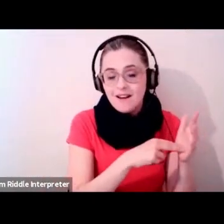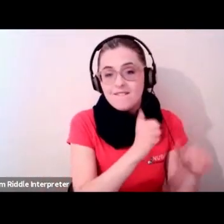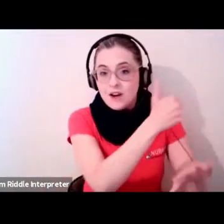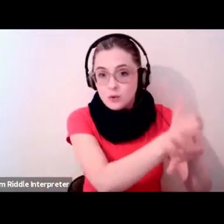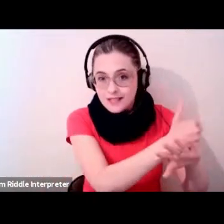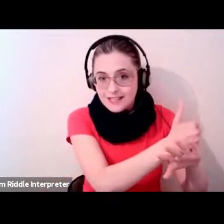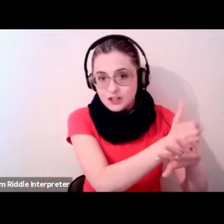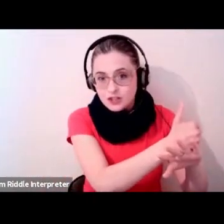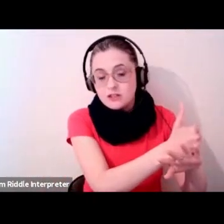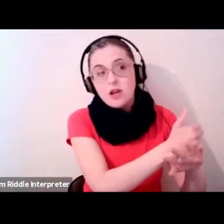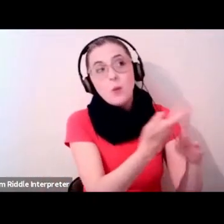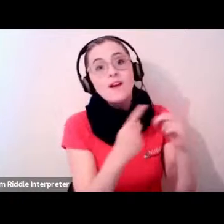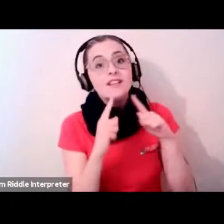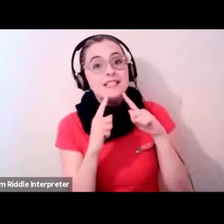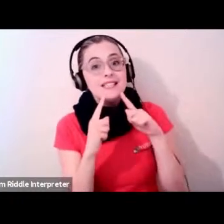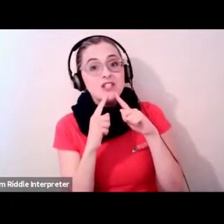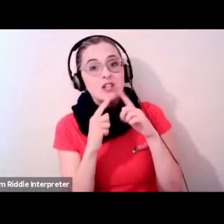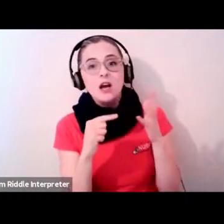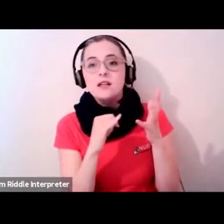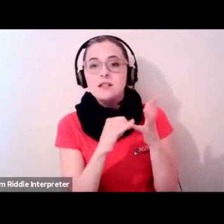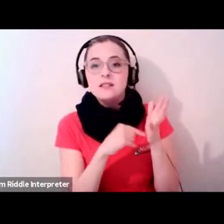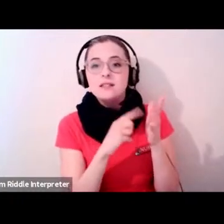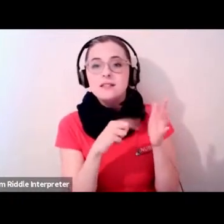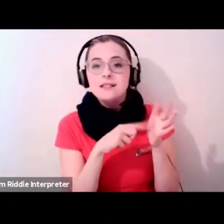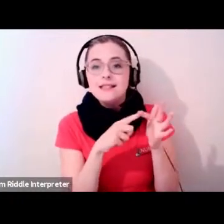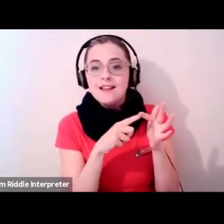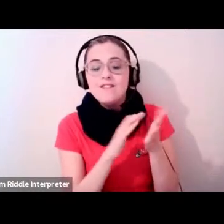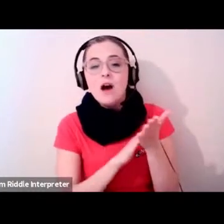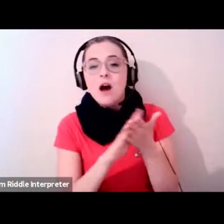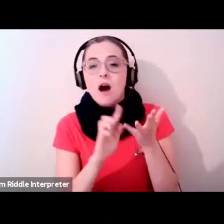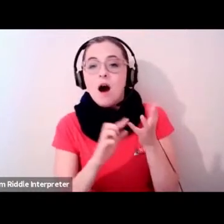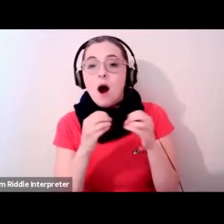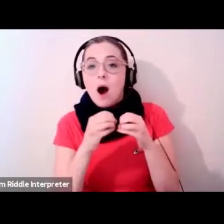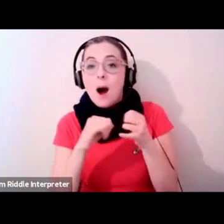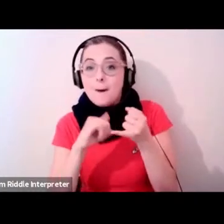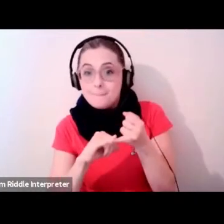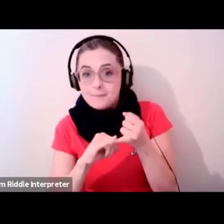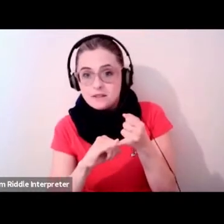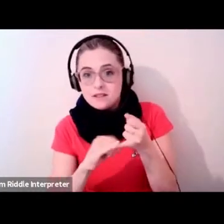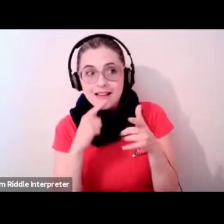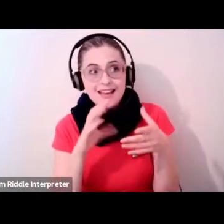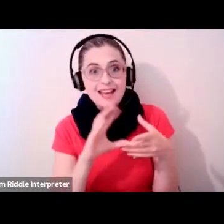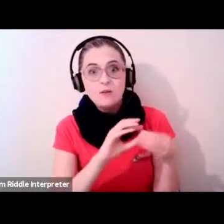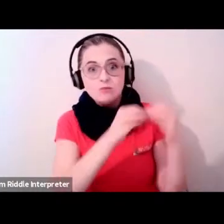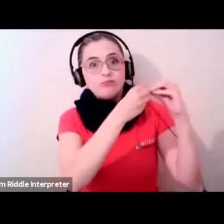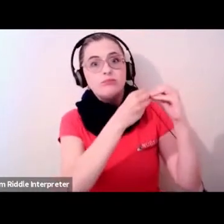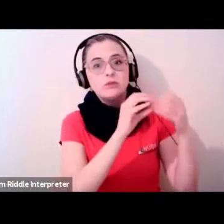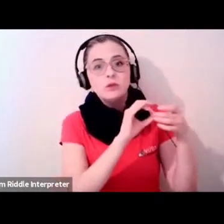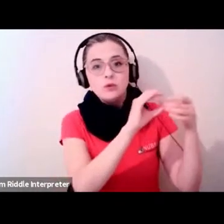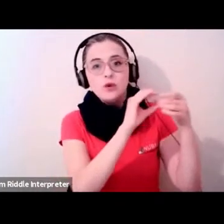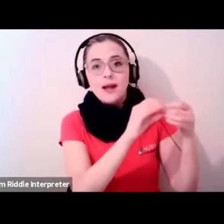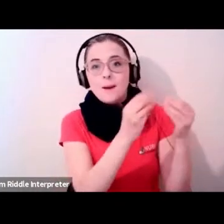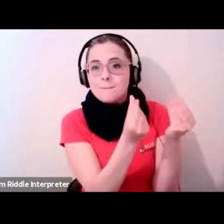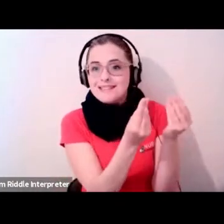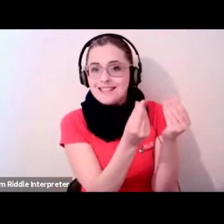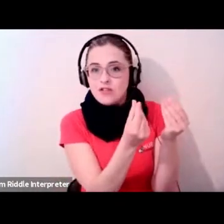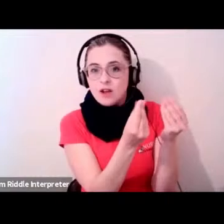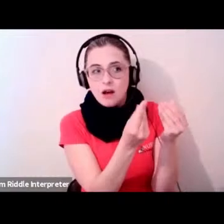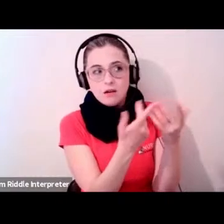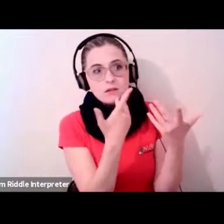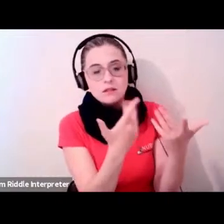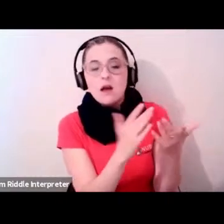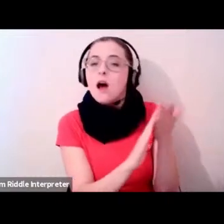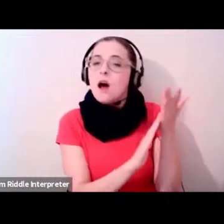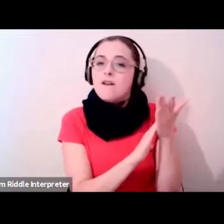the Stephen Hawking Foundation, which allow children to ask questions about the vaccine. So we'd urge you as health and